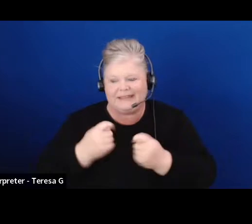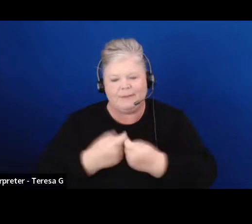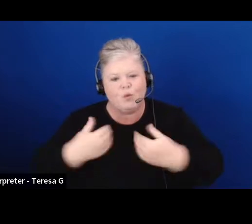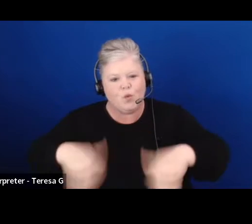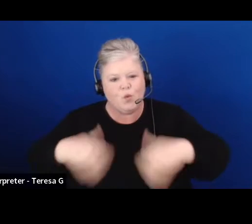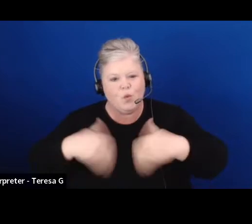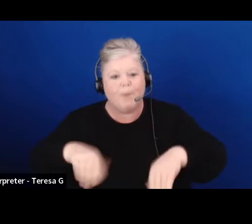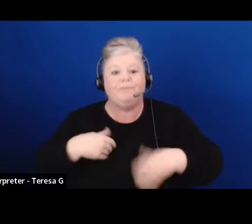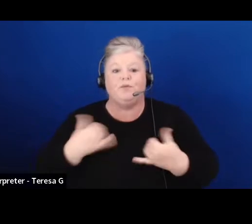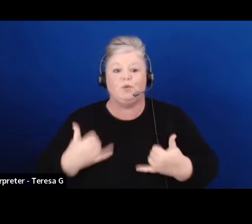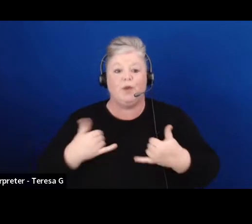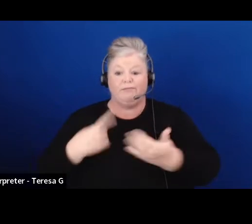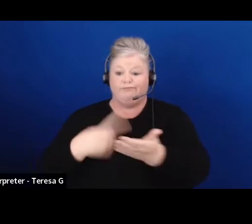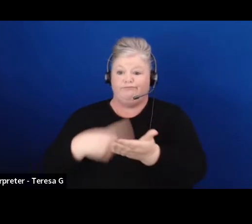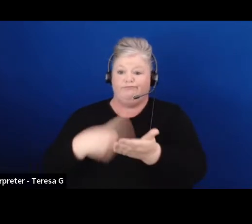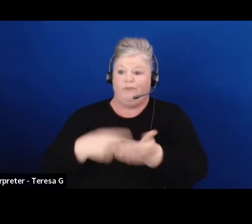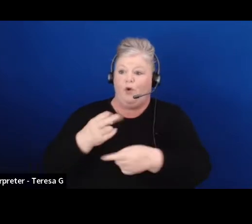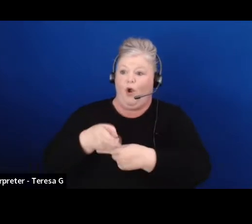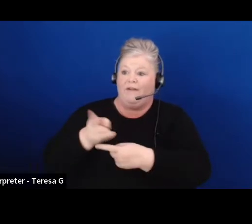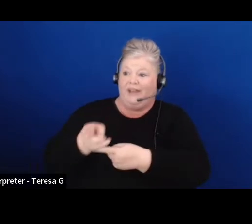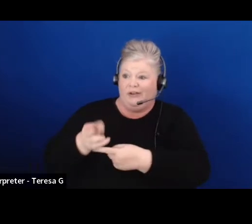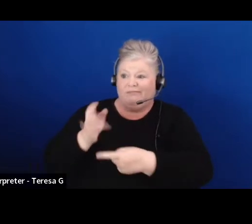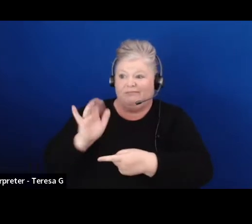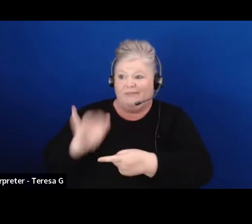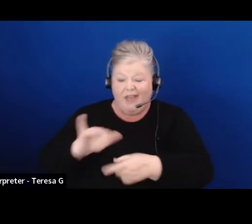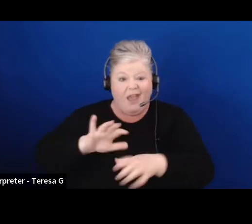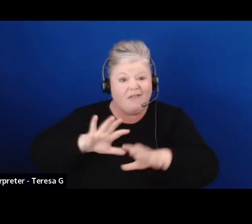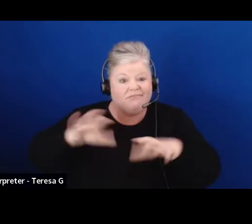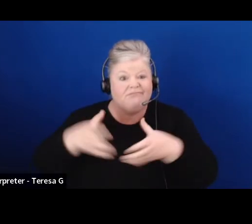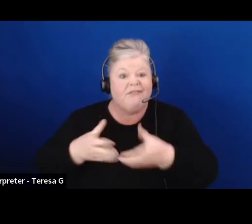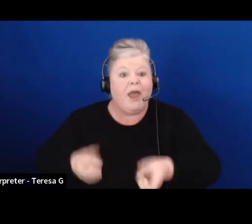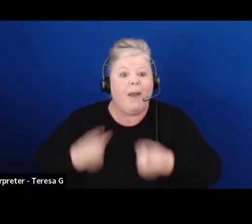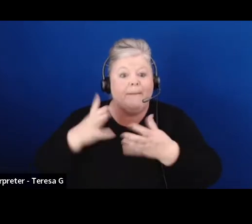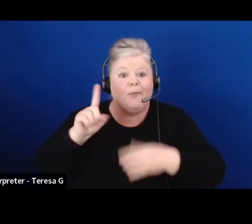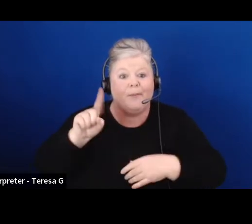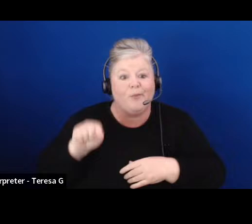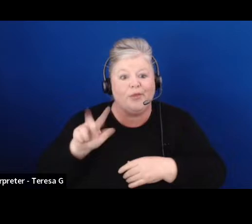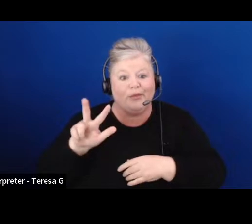hearing, a population which numbers 1.3 million in Arizona.